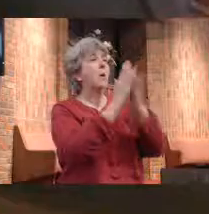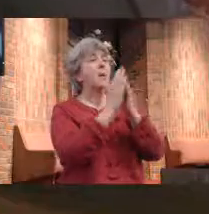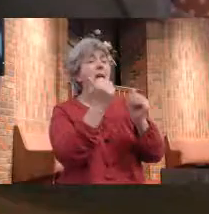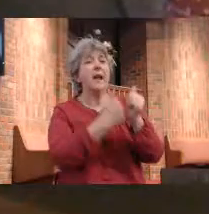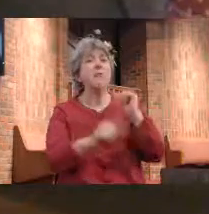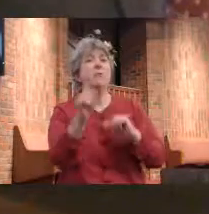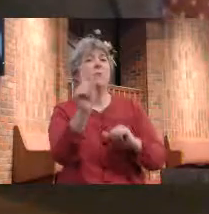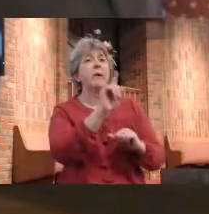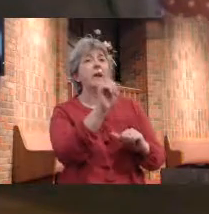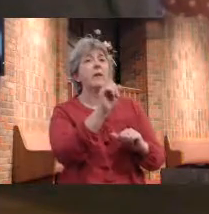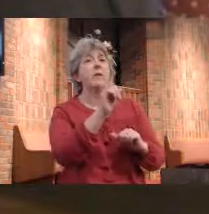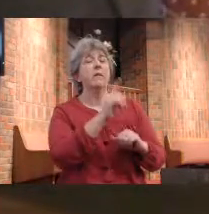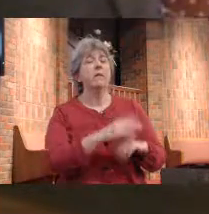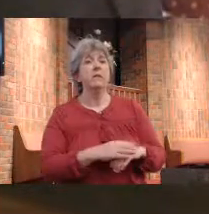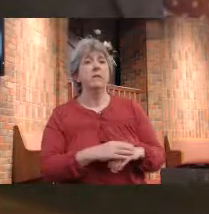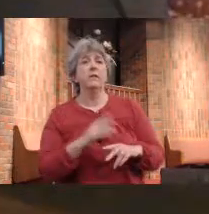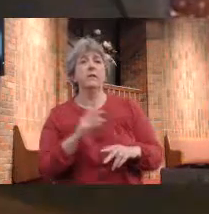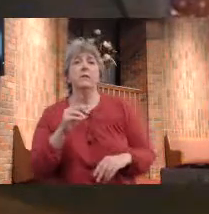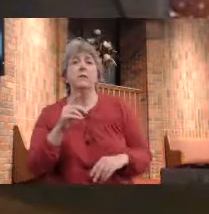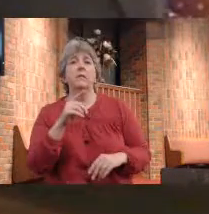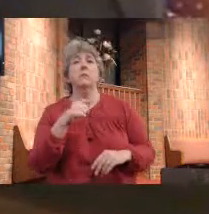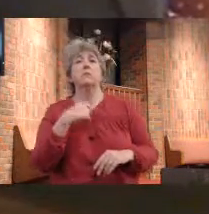says, okay.